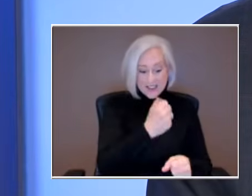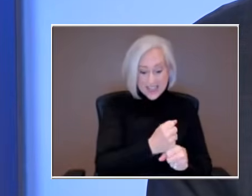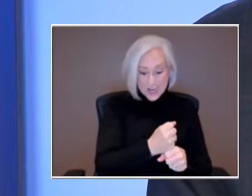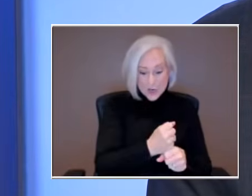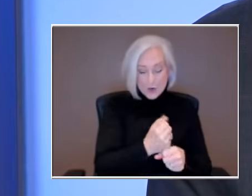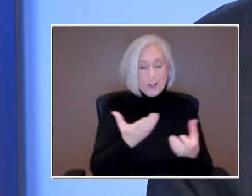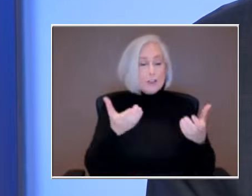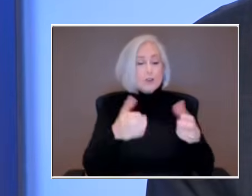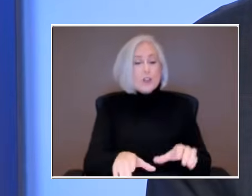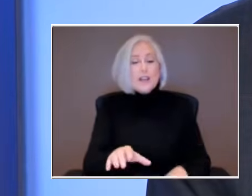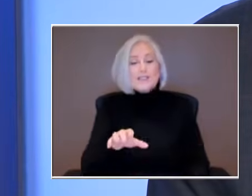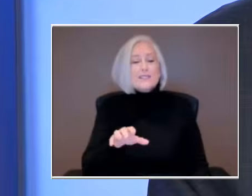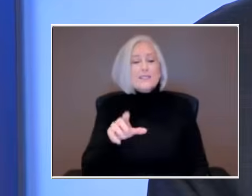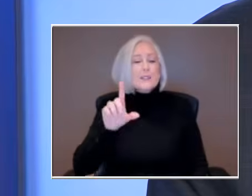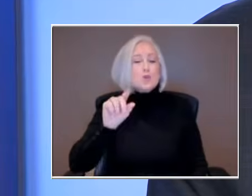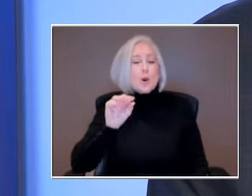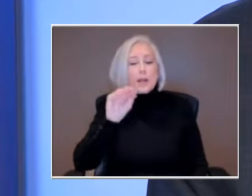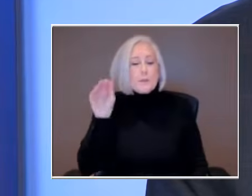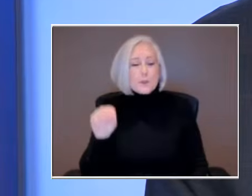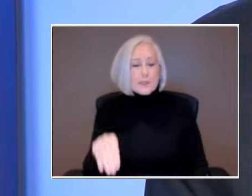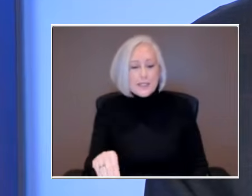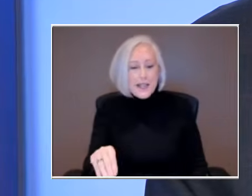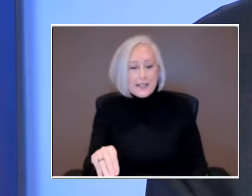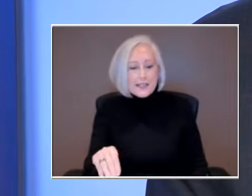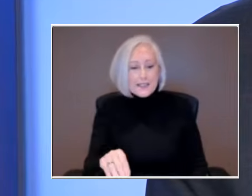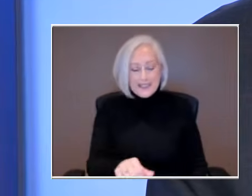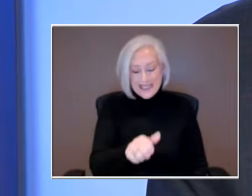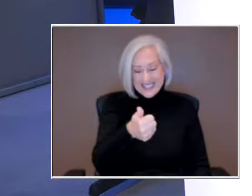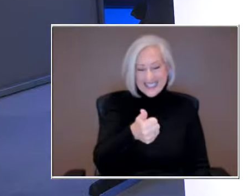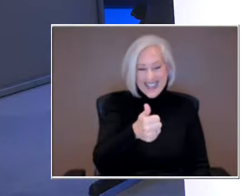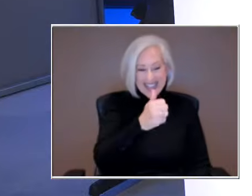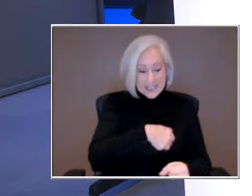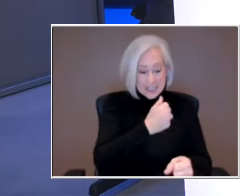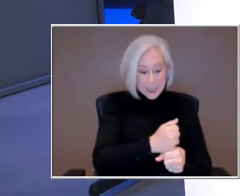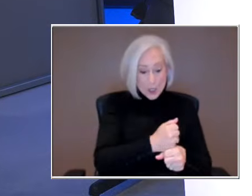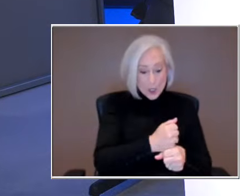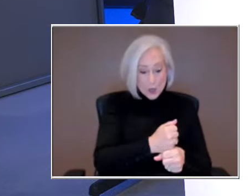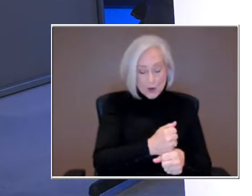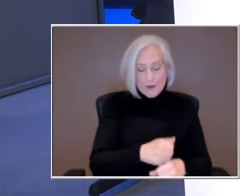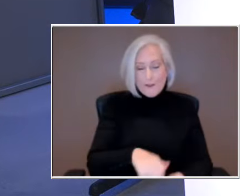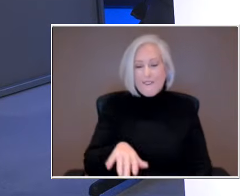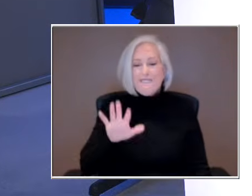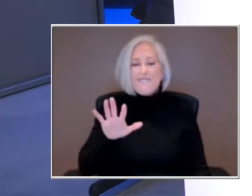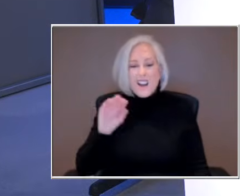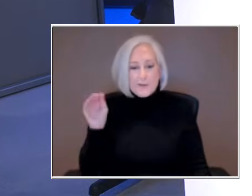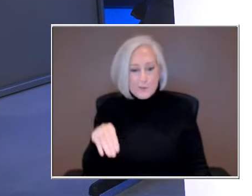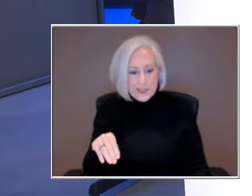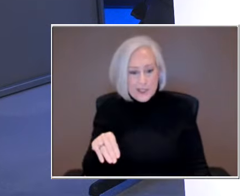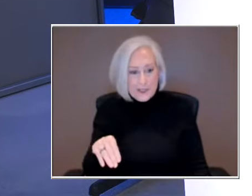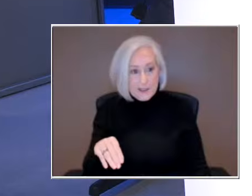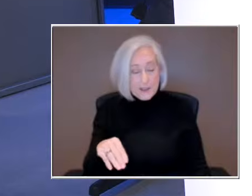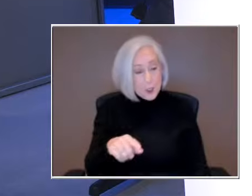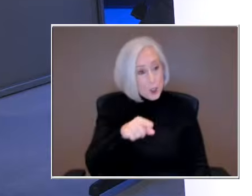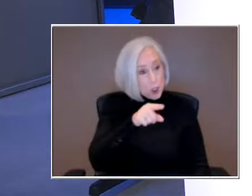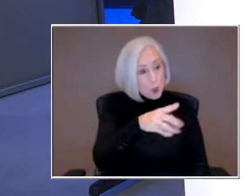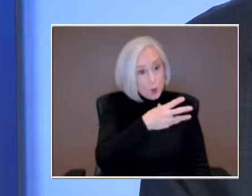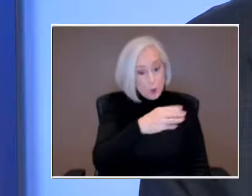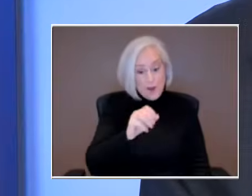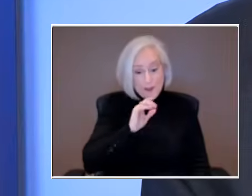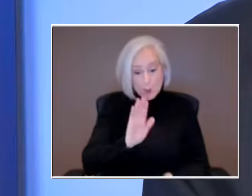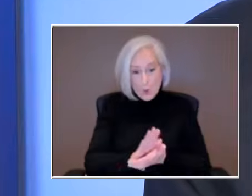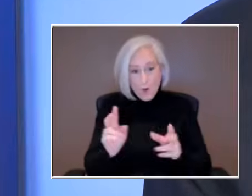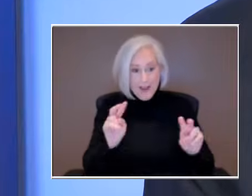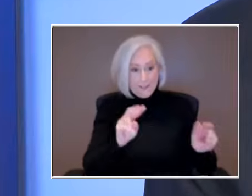was like 5. It was low. Right. So. Did you and your wife both look at those? No, I don't think I showed them to